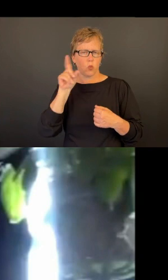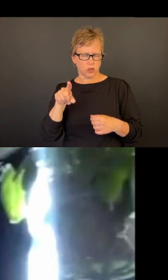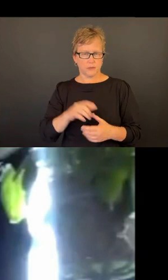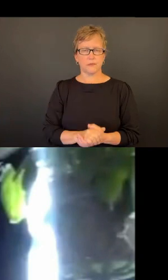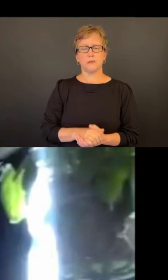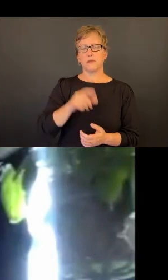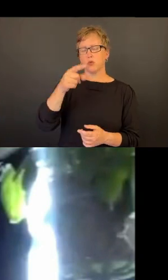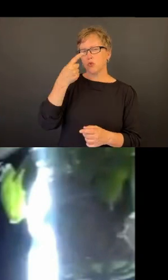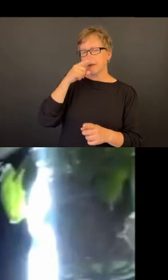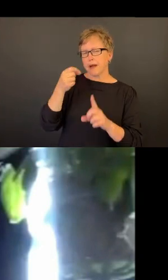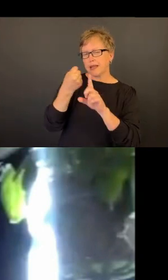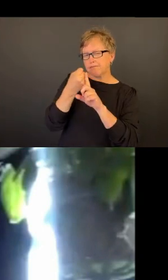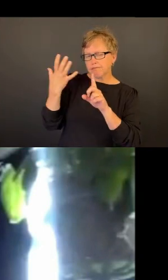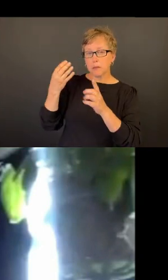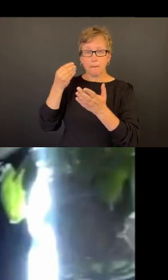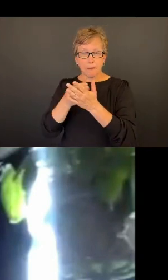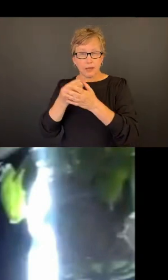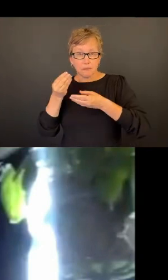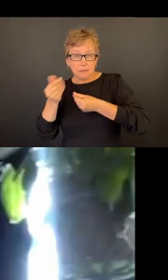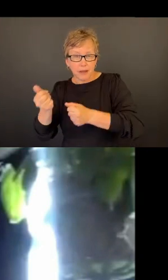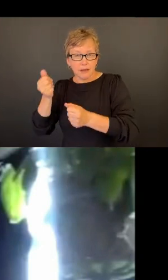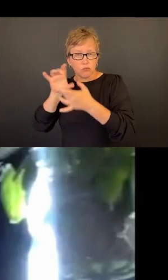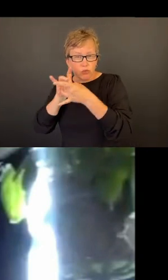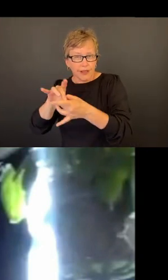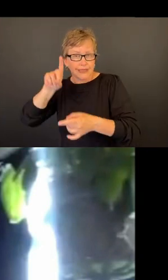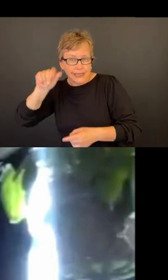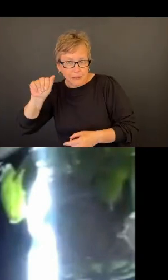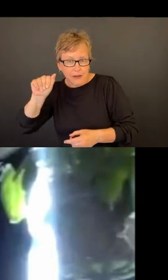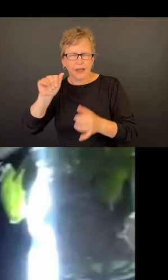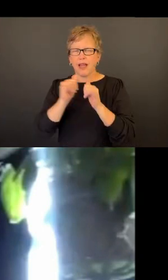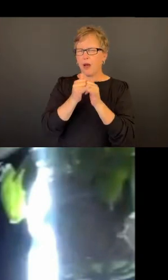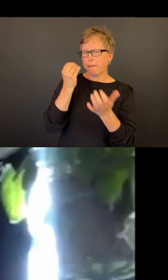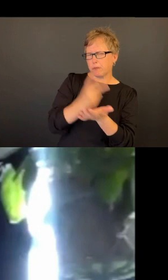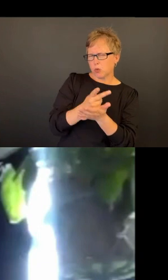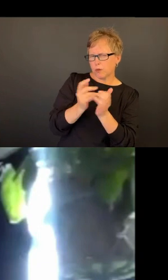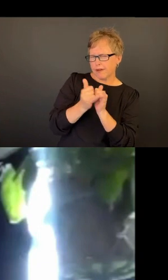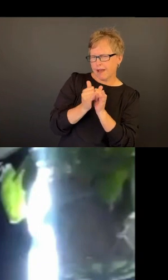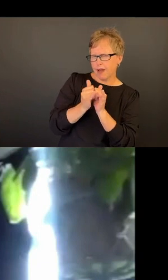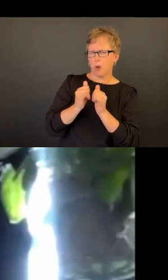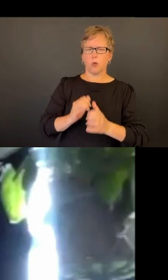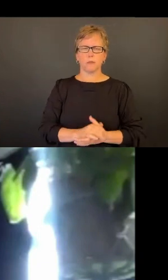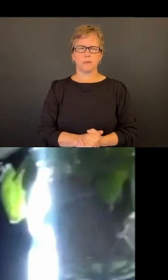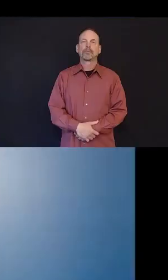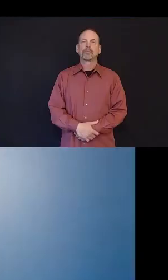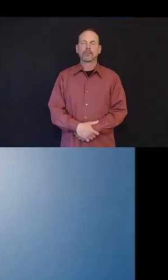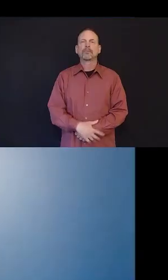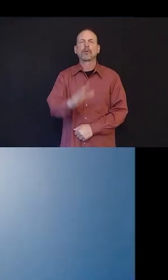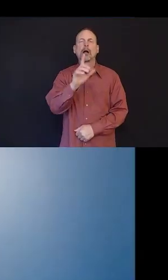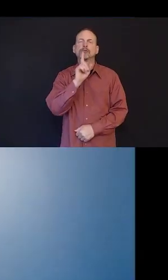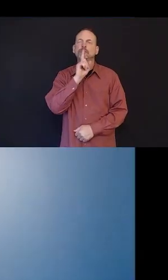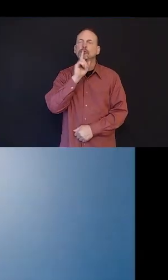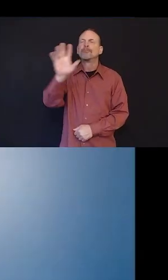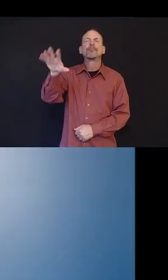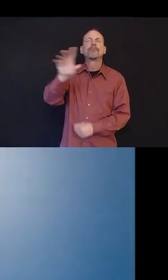Karen. Would you be able to talk more about how expenses are approved as disability related?